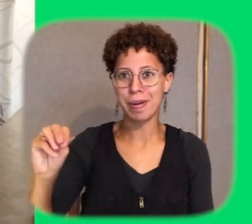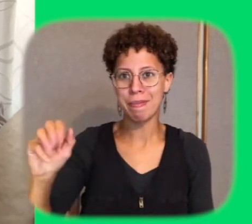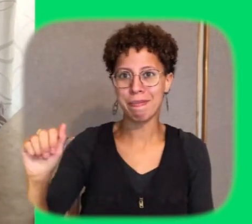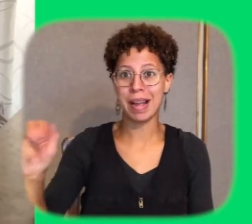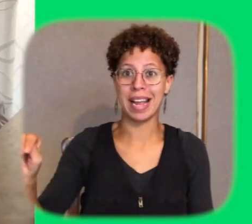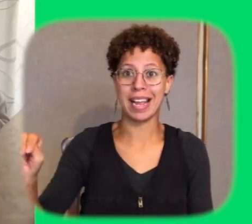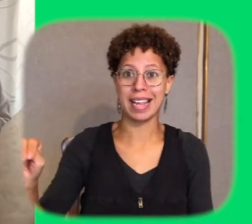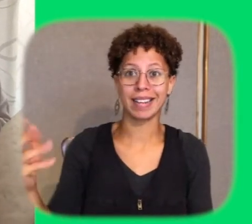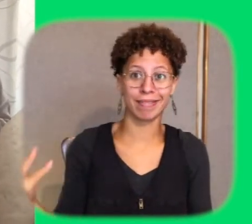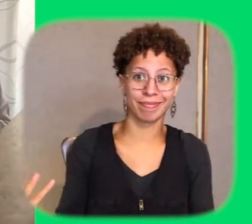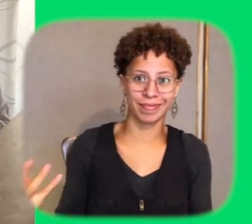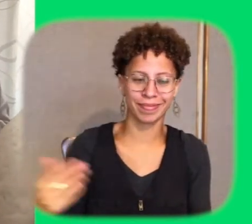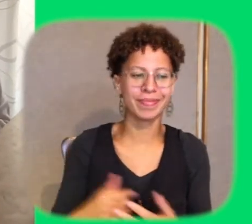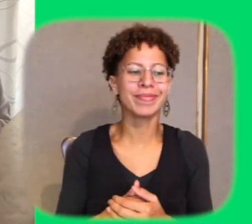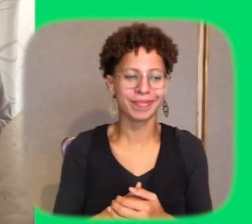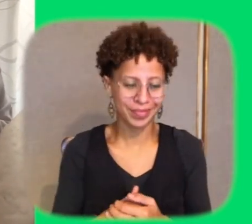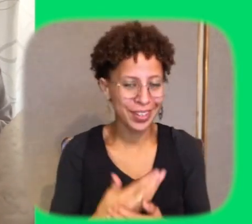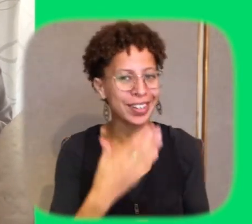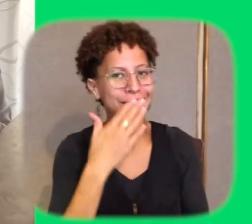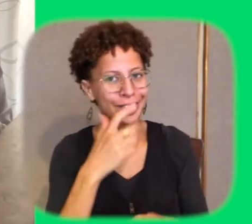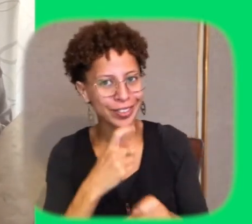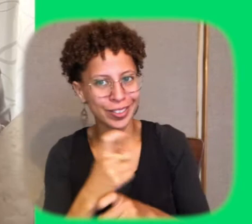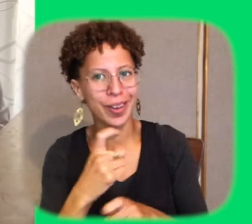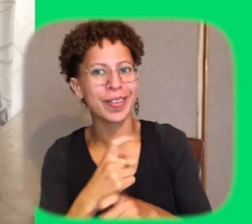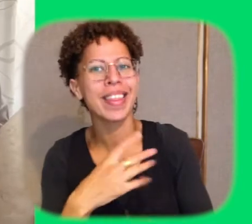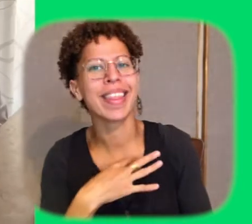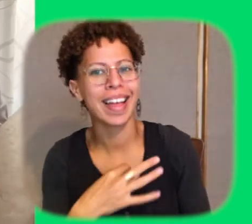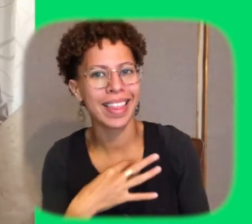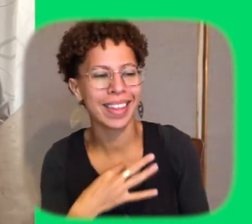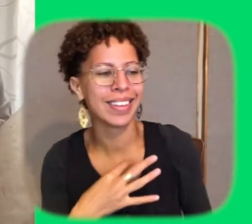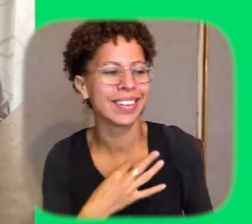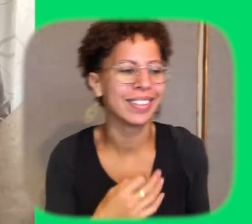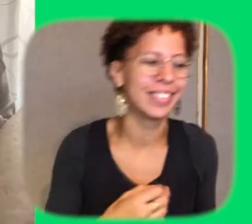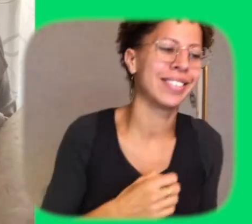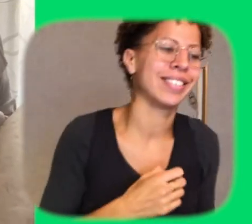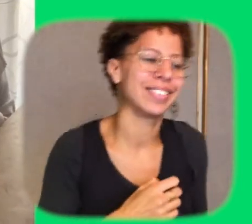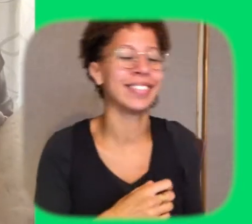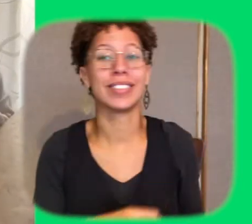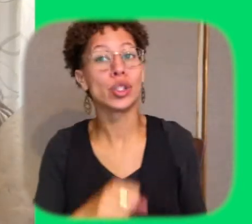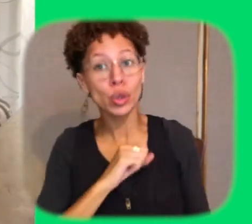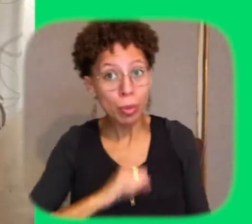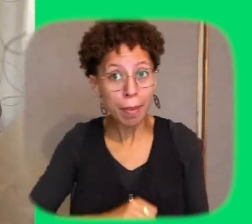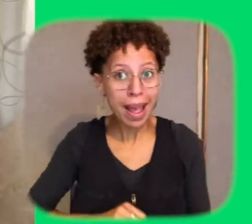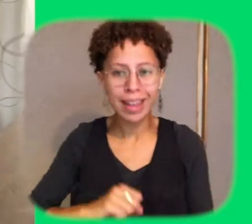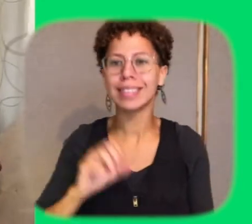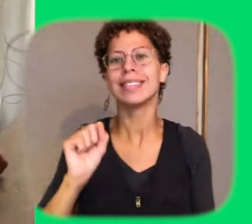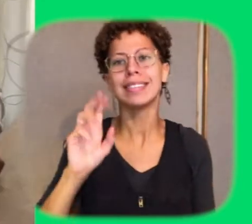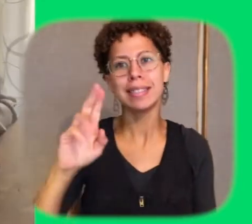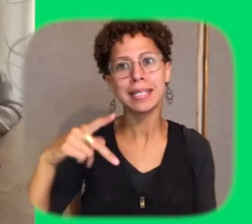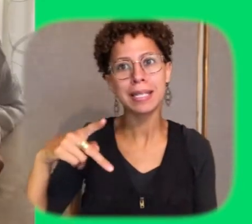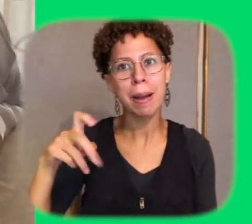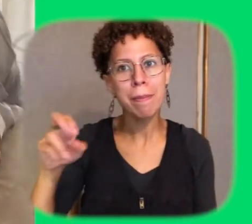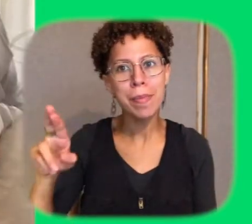like it. Instead of Superman, Supperman. Yeah, it's a good one. What are some of Superman's